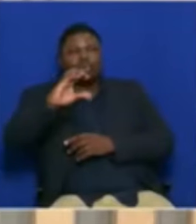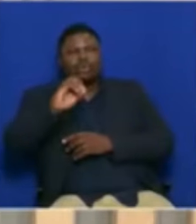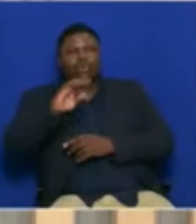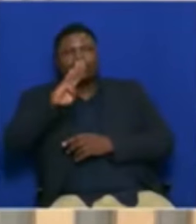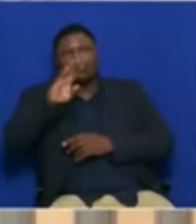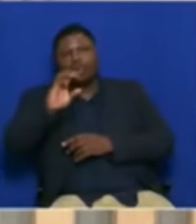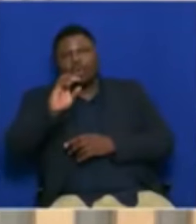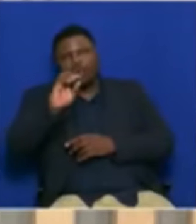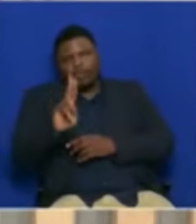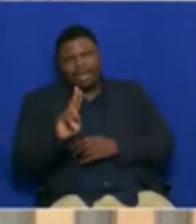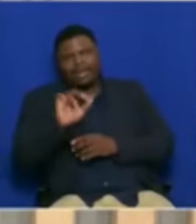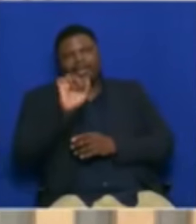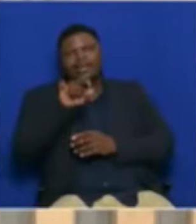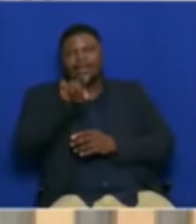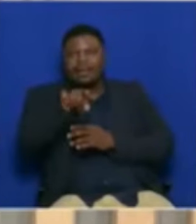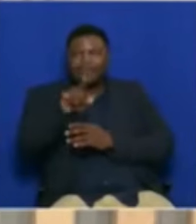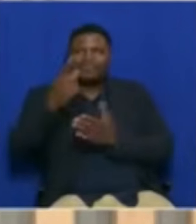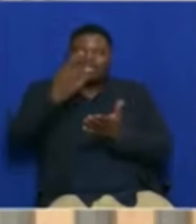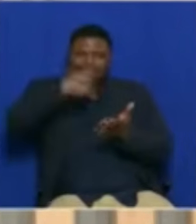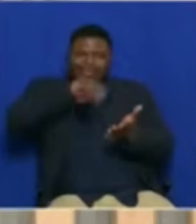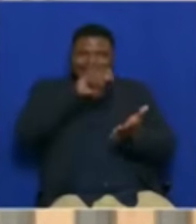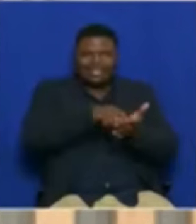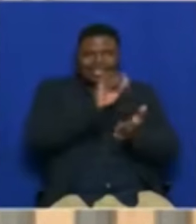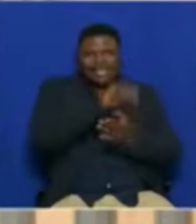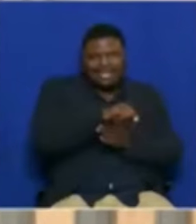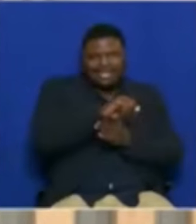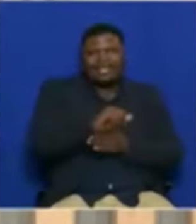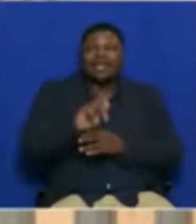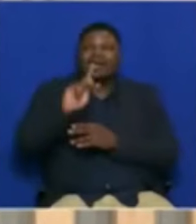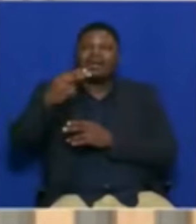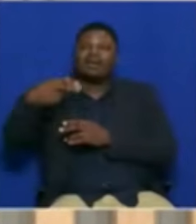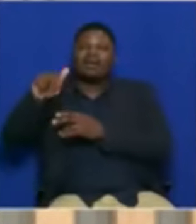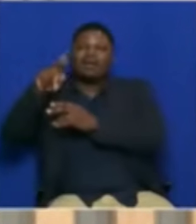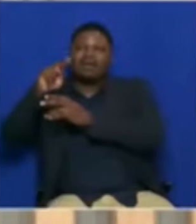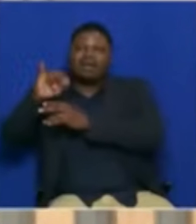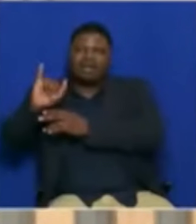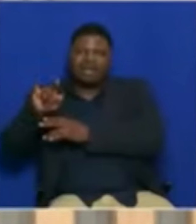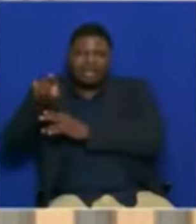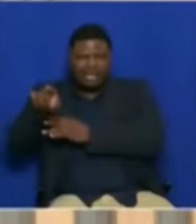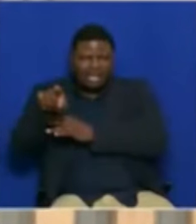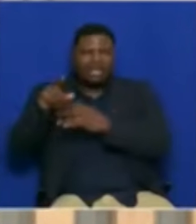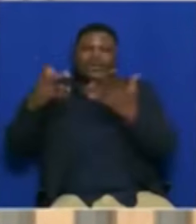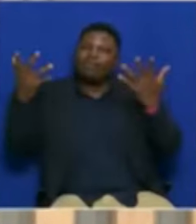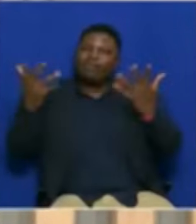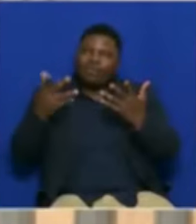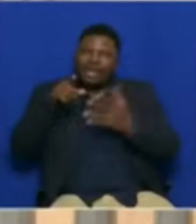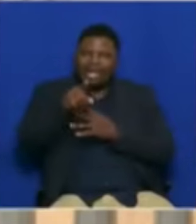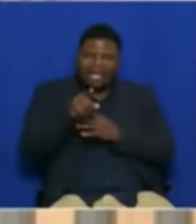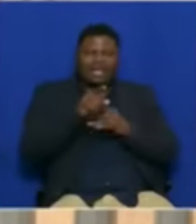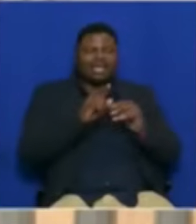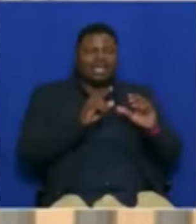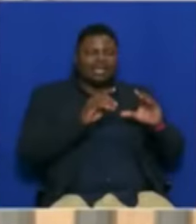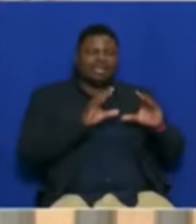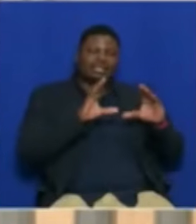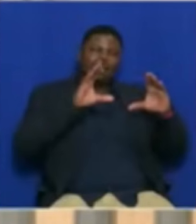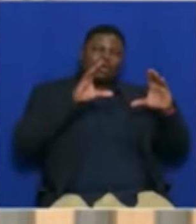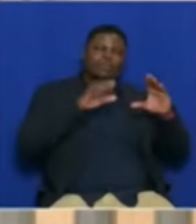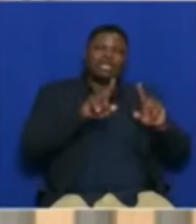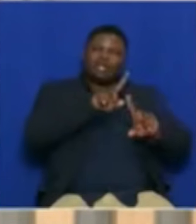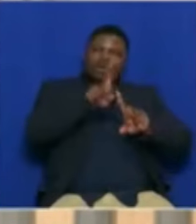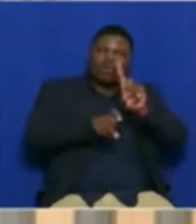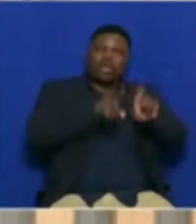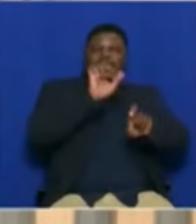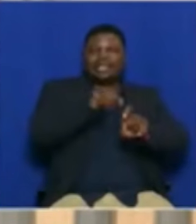of General Khan and Brigadier Ngube under inquiries. It's there. And I'm not aware of anybody denying